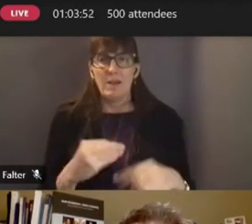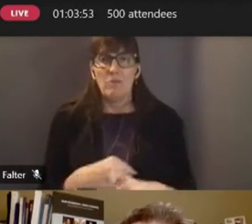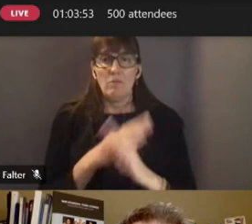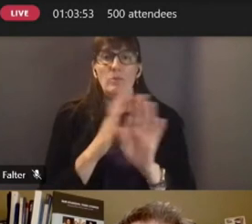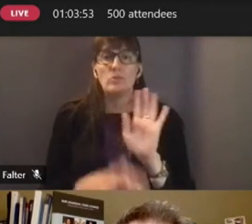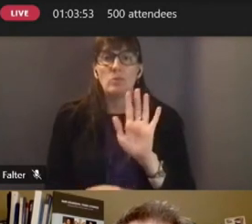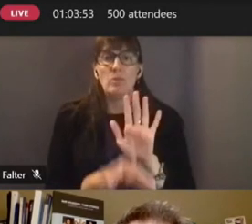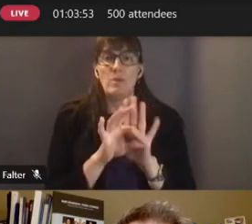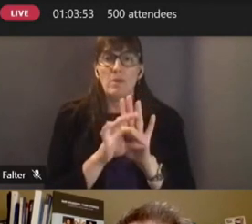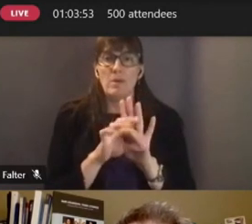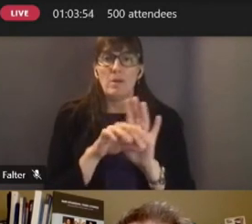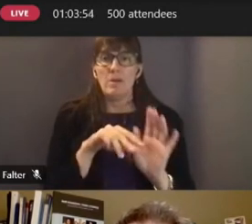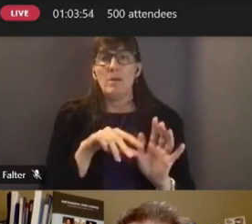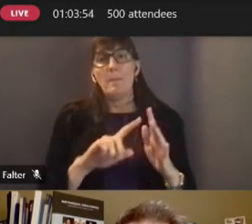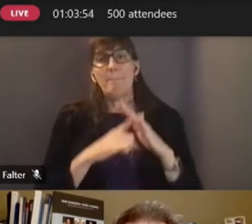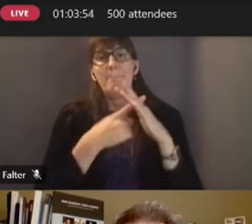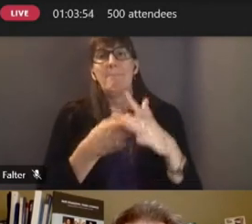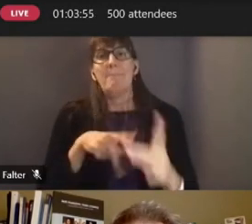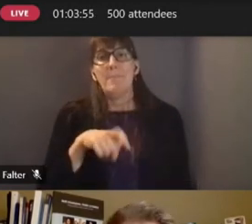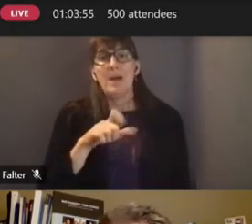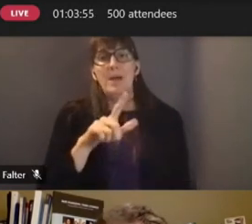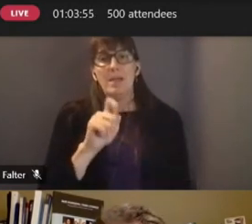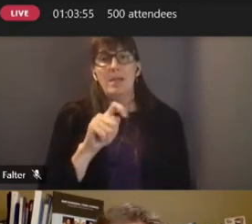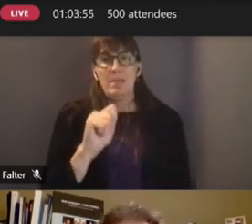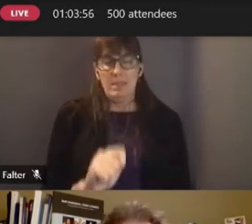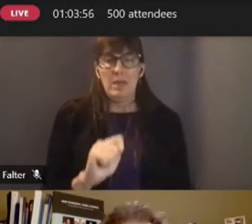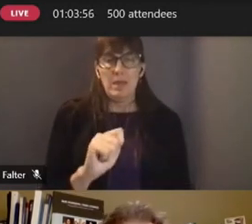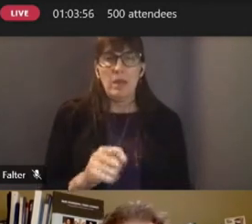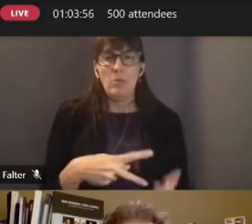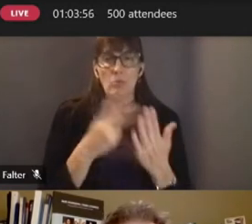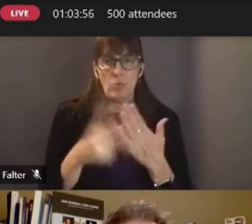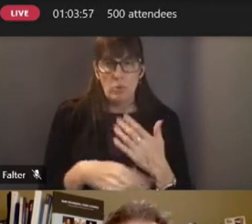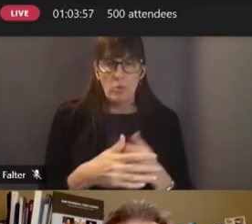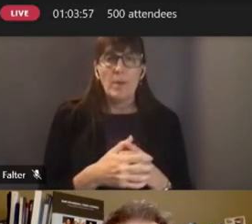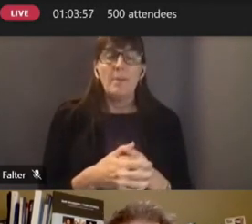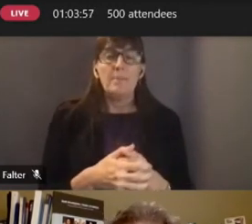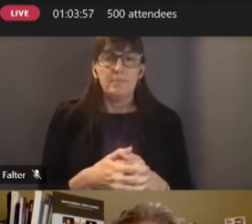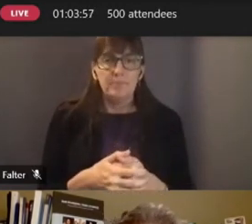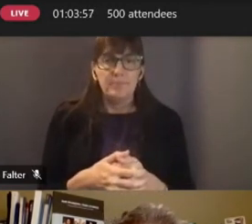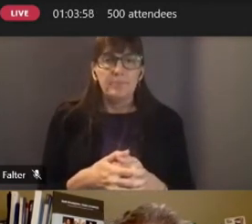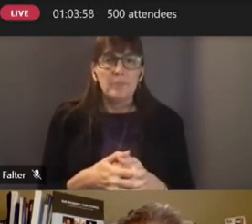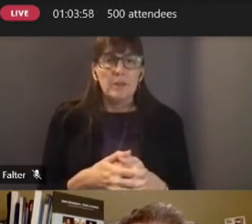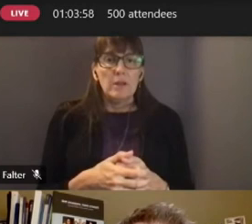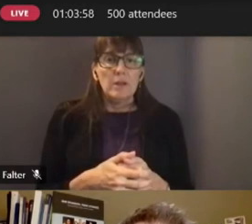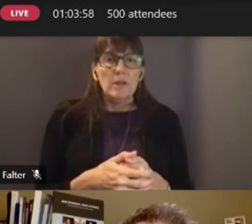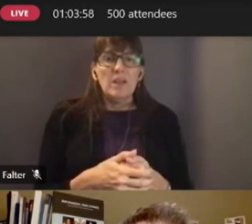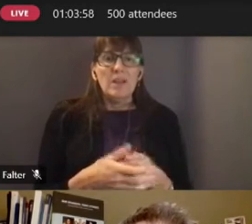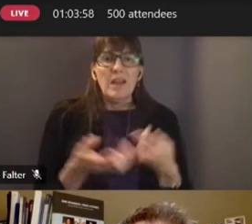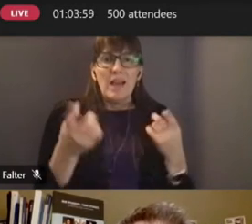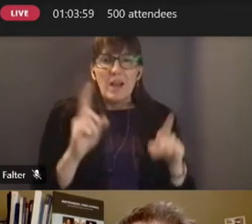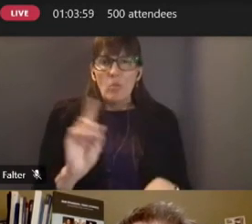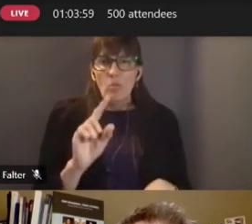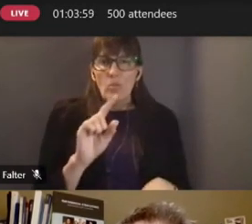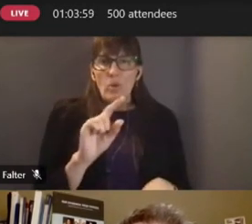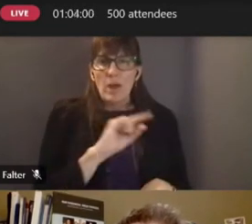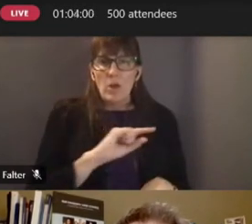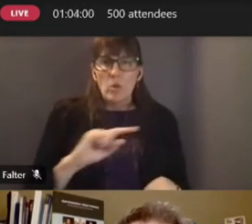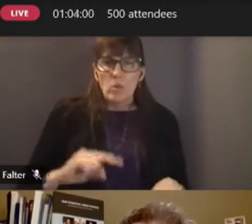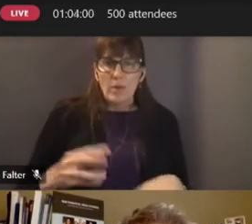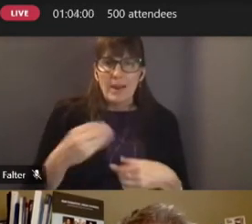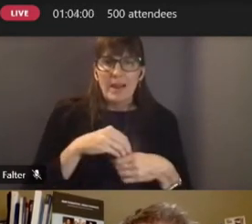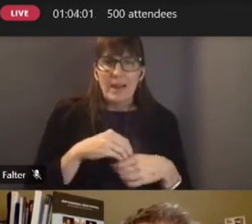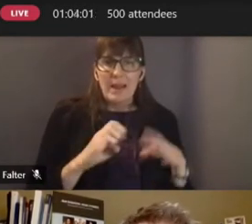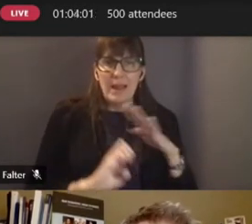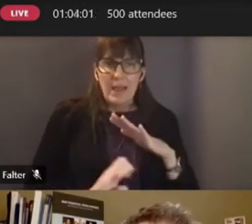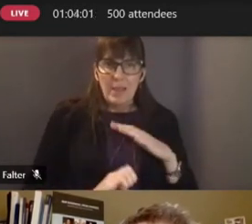that's housed at Queen Anne Elementary. And we were excited to welcome more than 300 applicants who are now